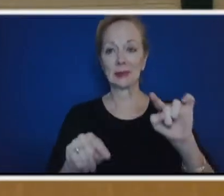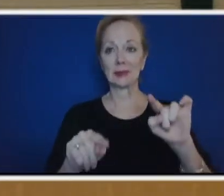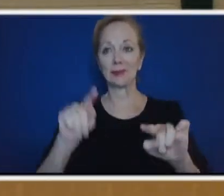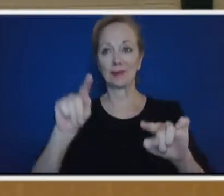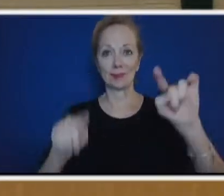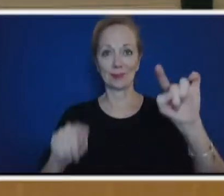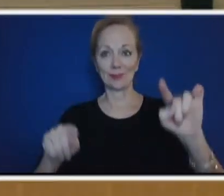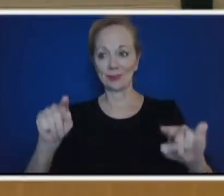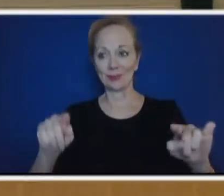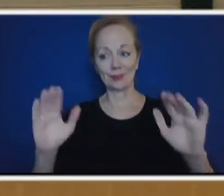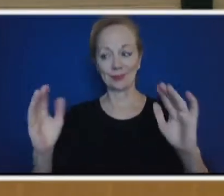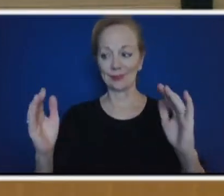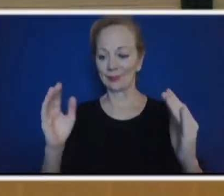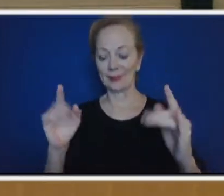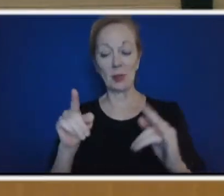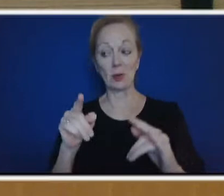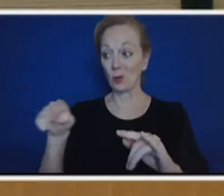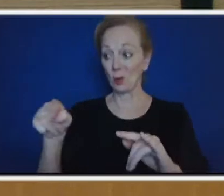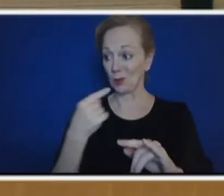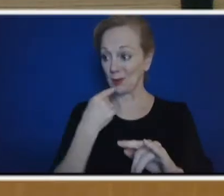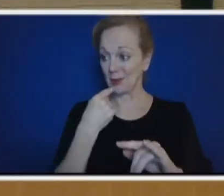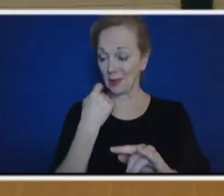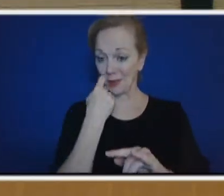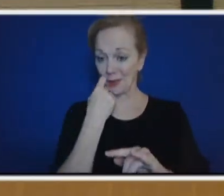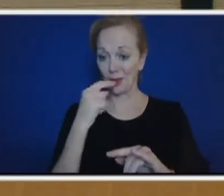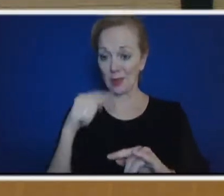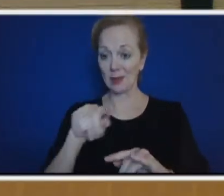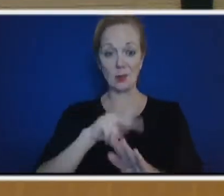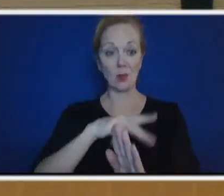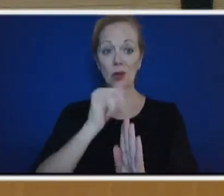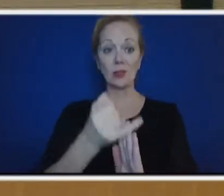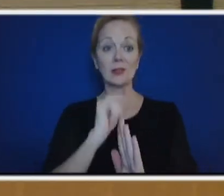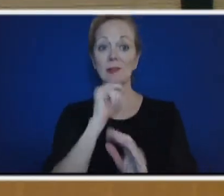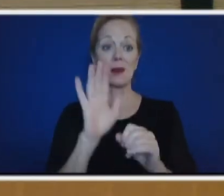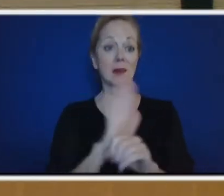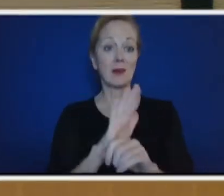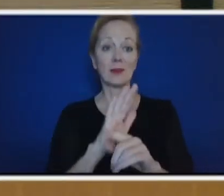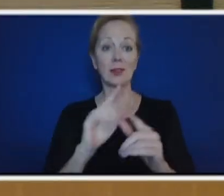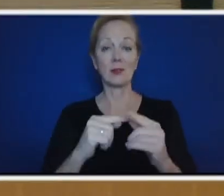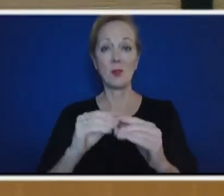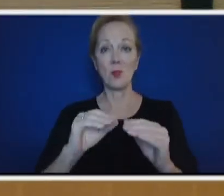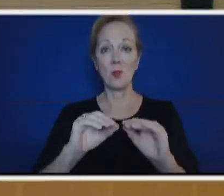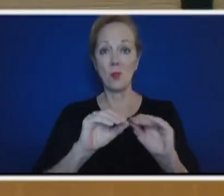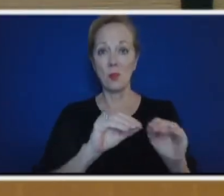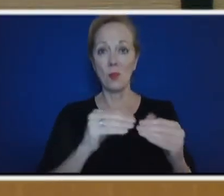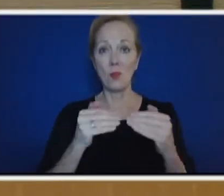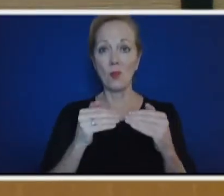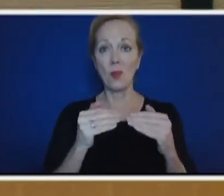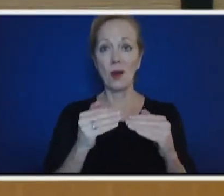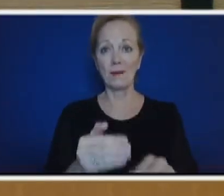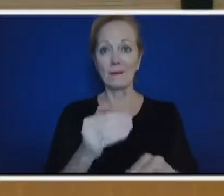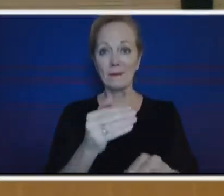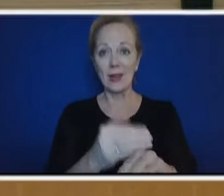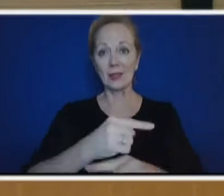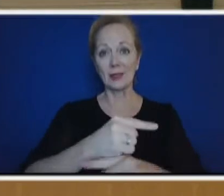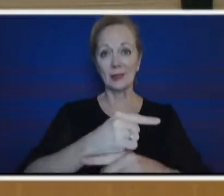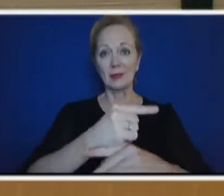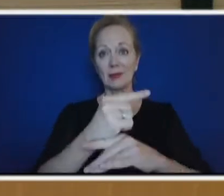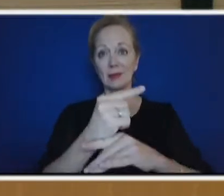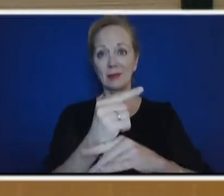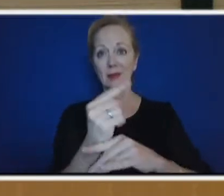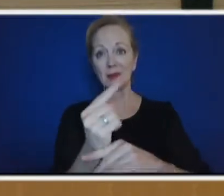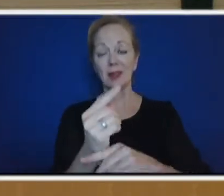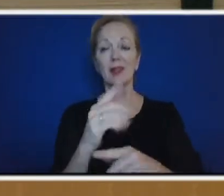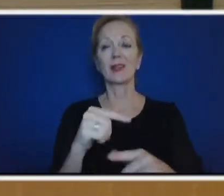of you said these projects are not enough to move the needle. Well, here you're just doing another project that's rentals